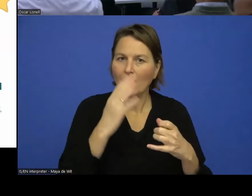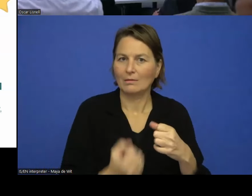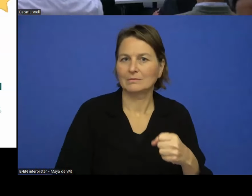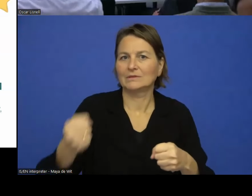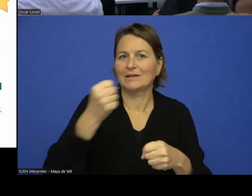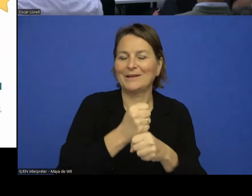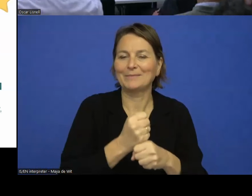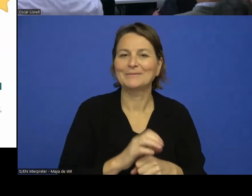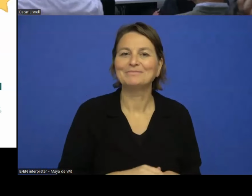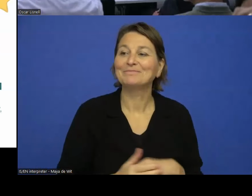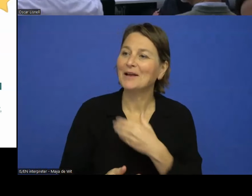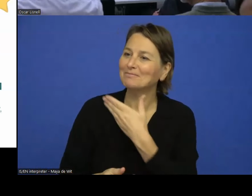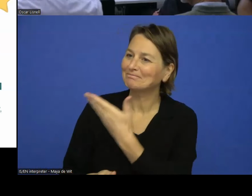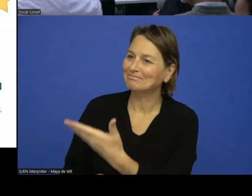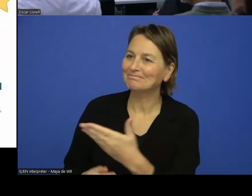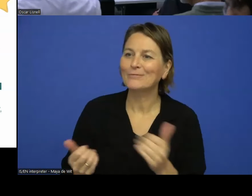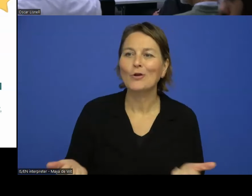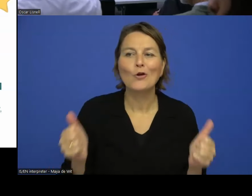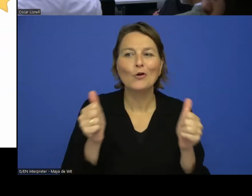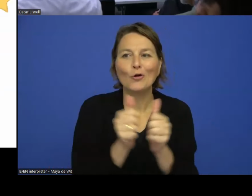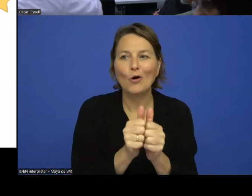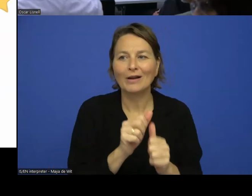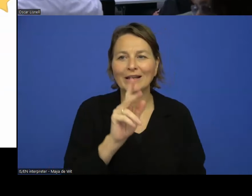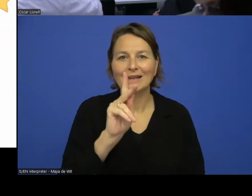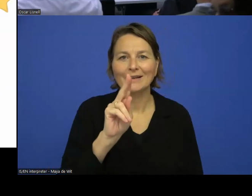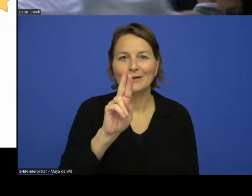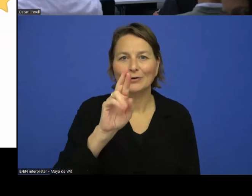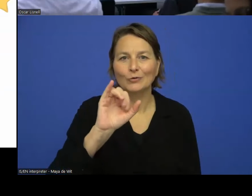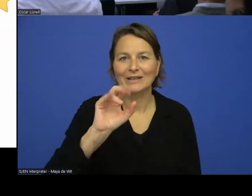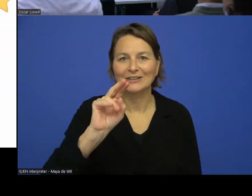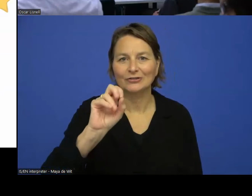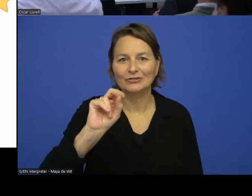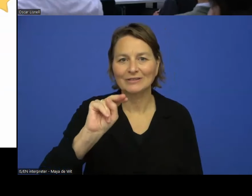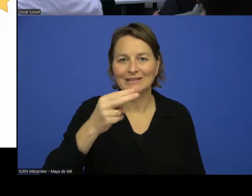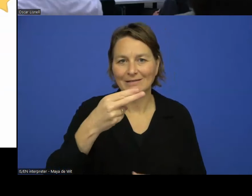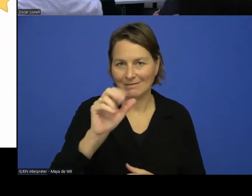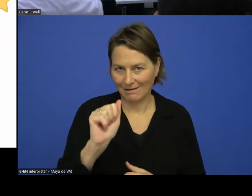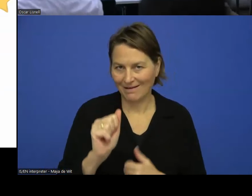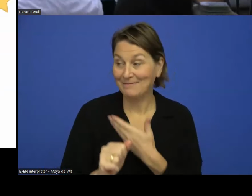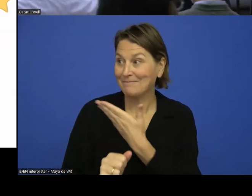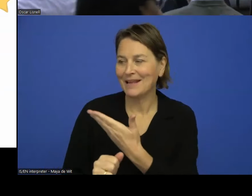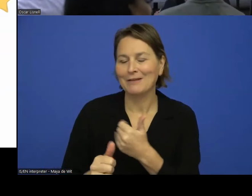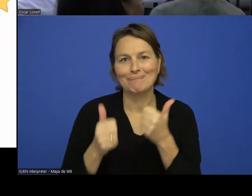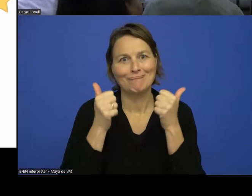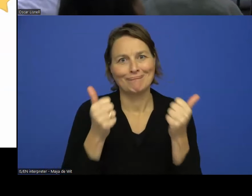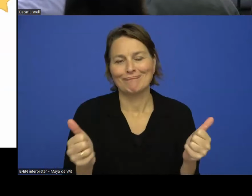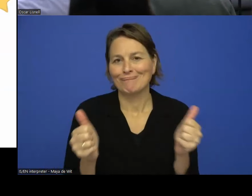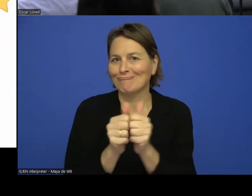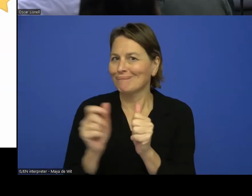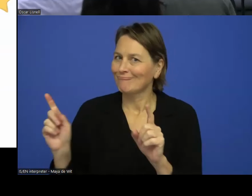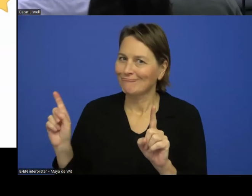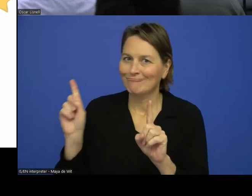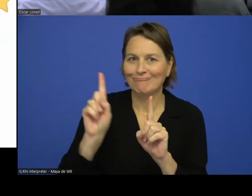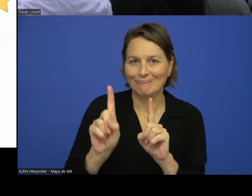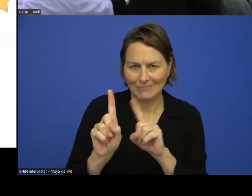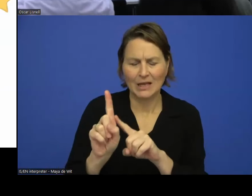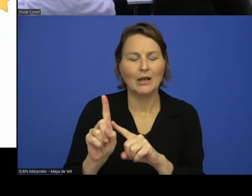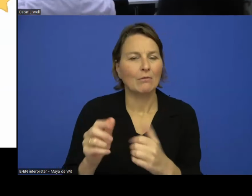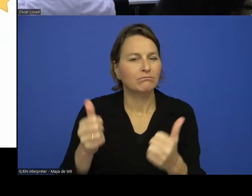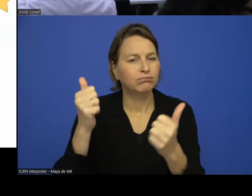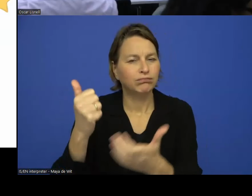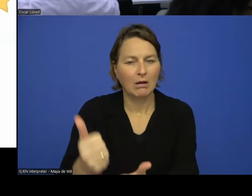colleague Krishna to come here, and he was a great help in developing a proposal for us, and